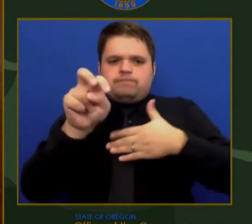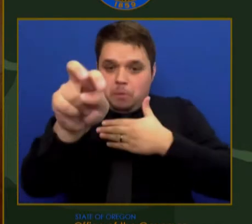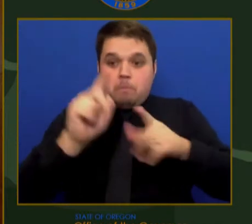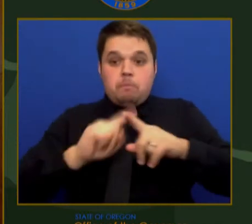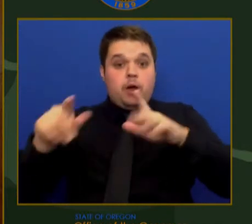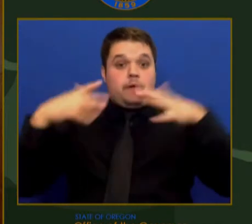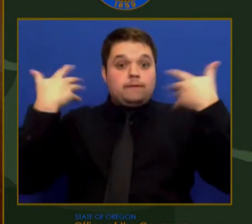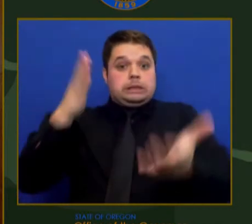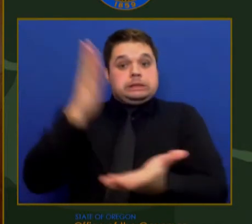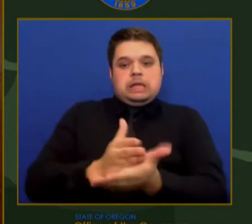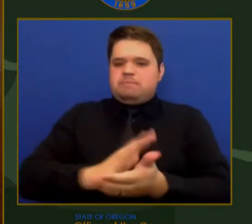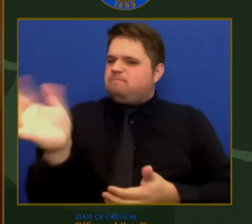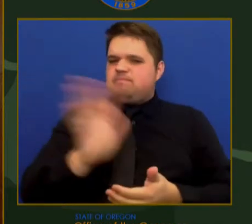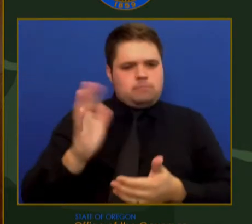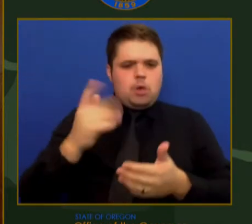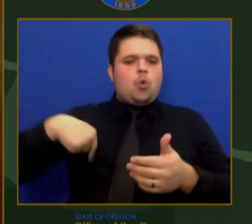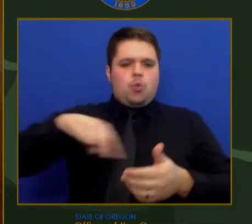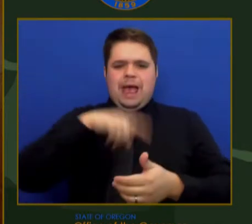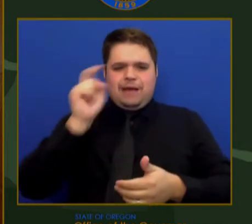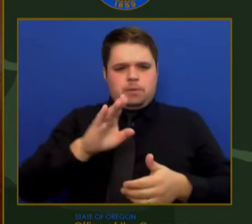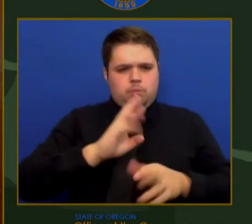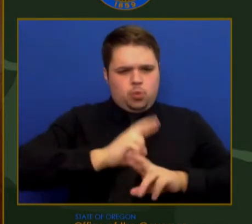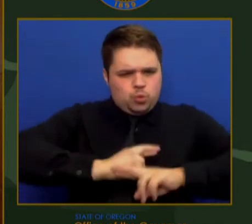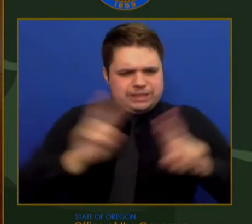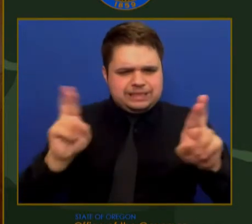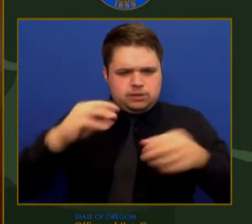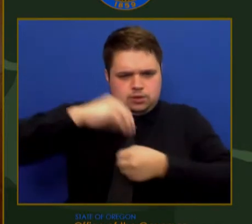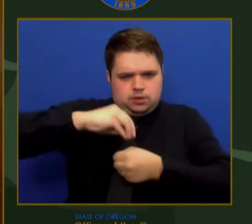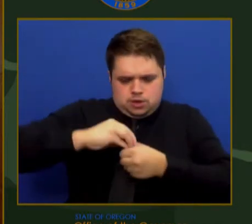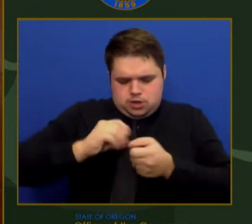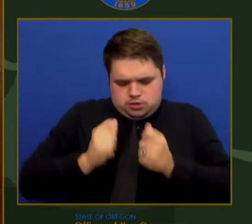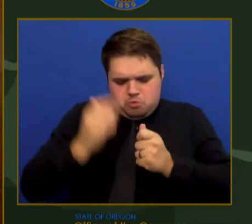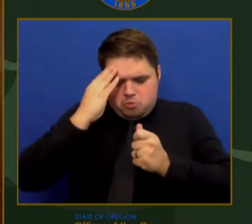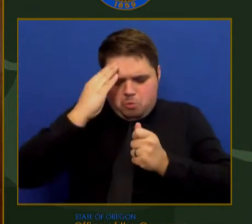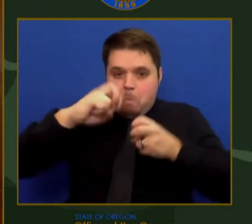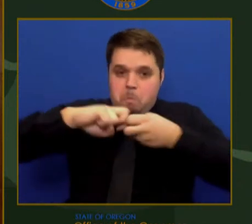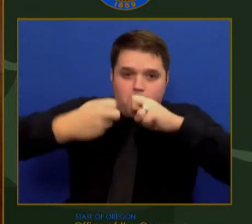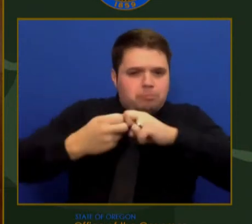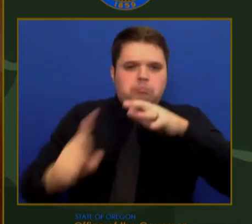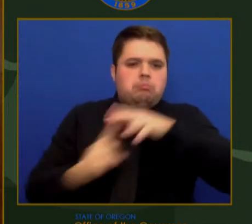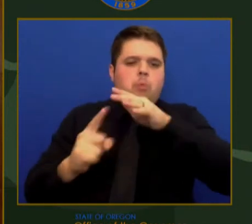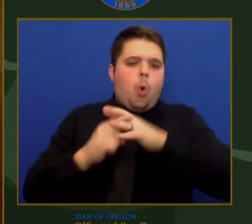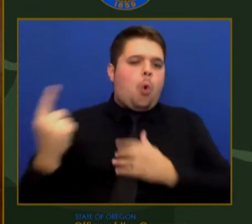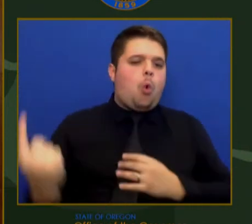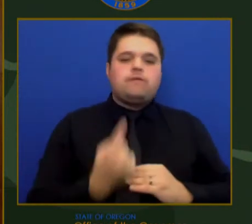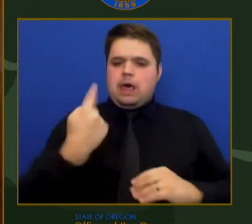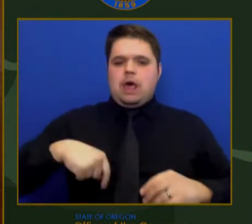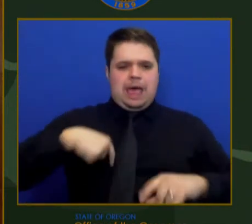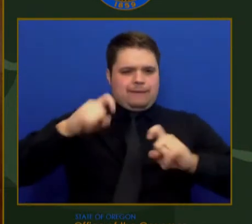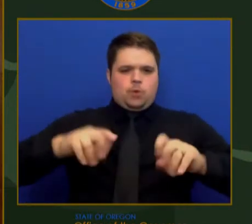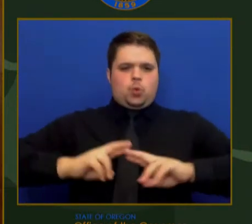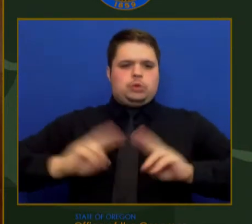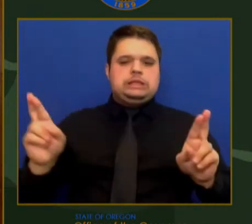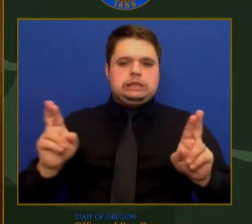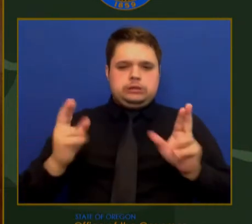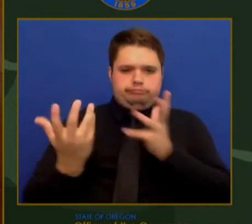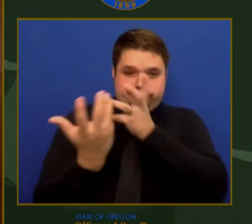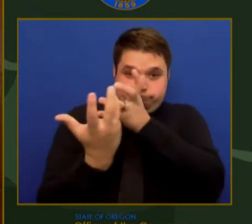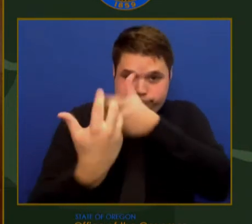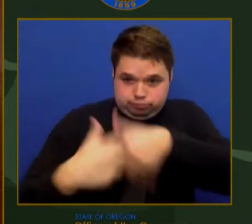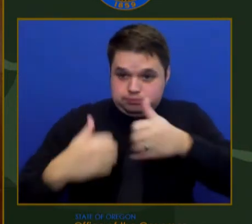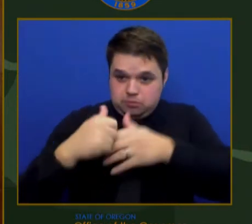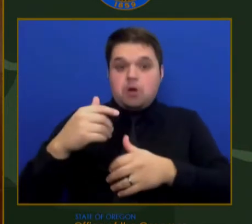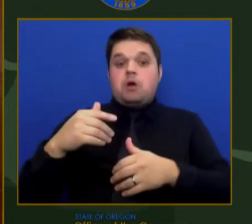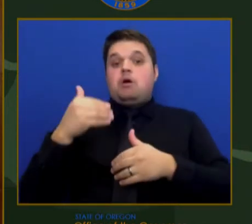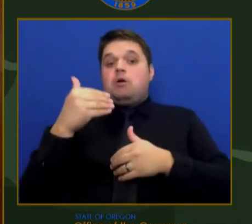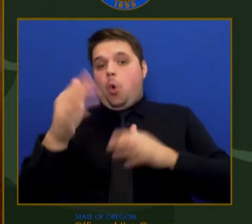To all the future governors of our state, to the elected leaders who will come next, to our future